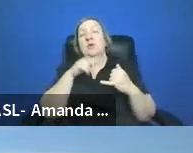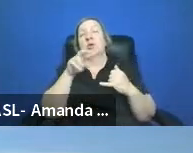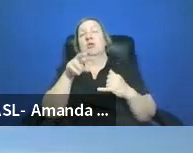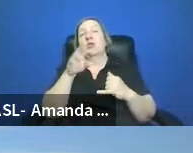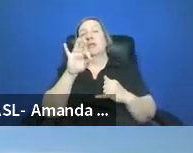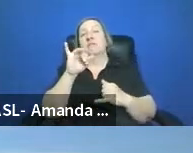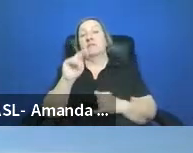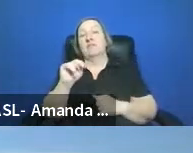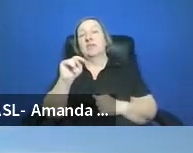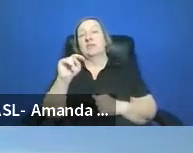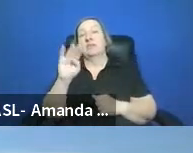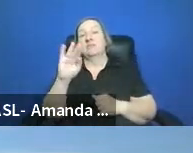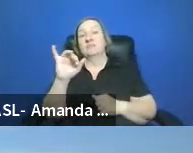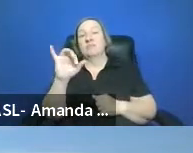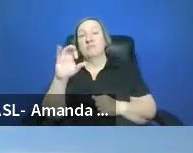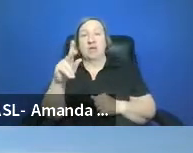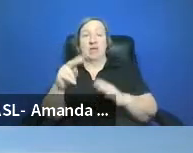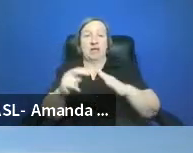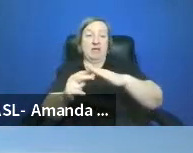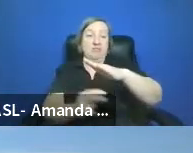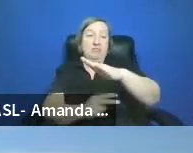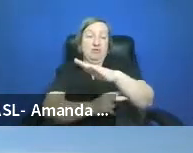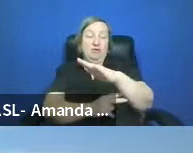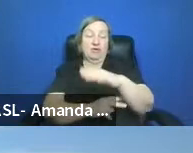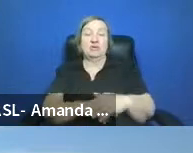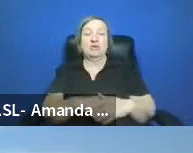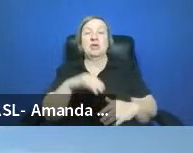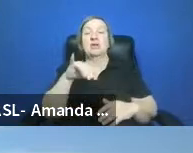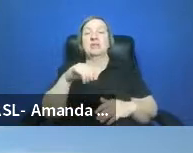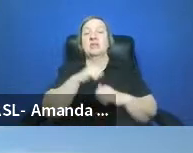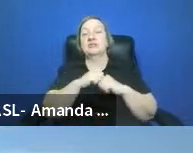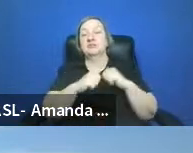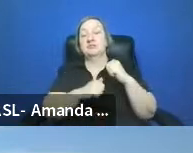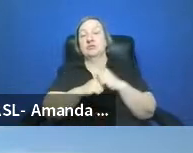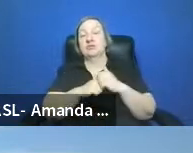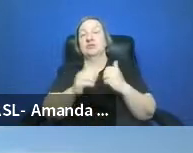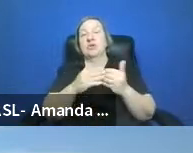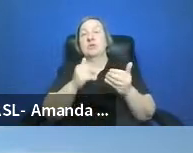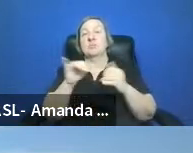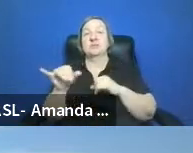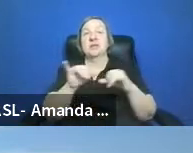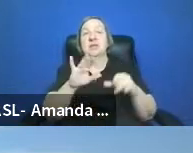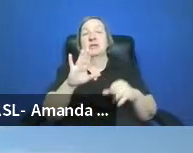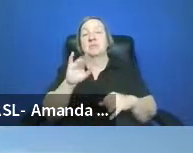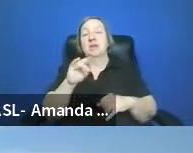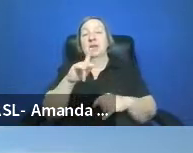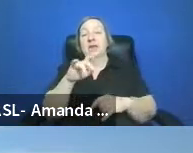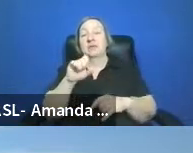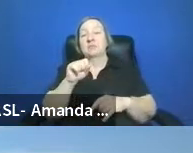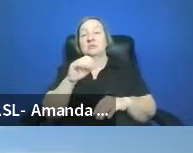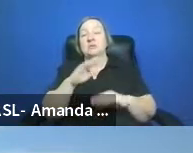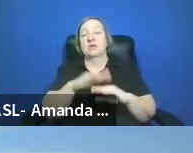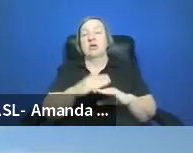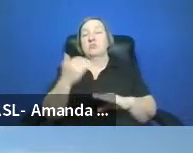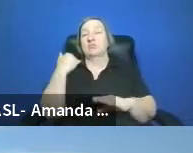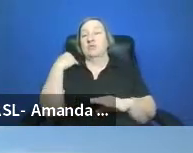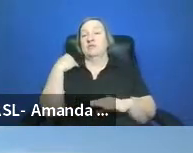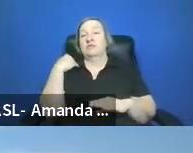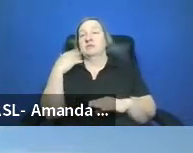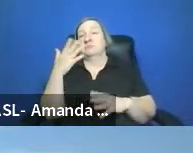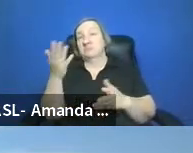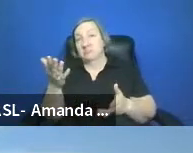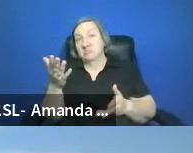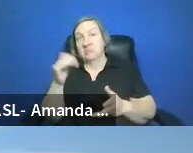bridge. The structure is somewhat similar, but the cables you saw in the previous element are encased in